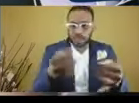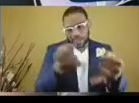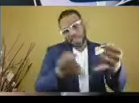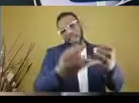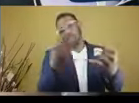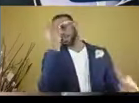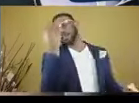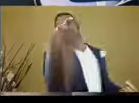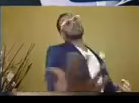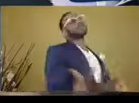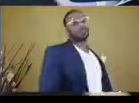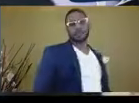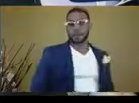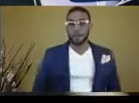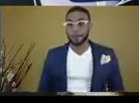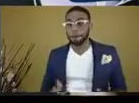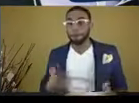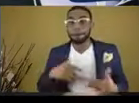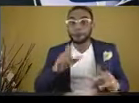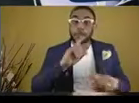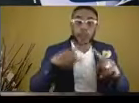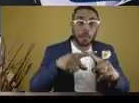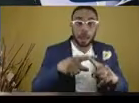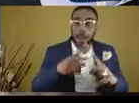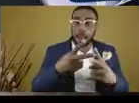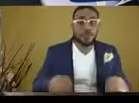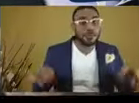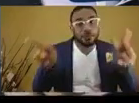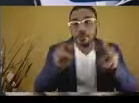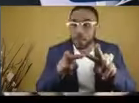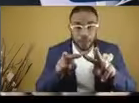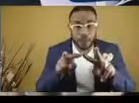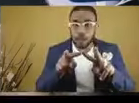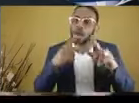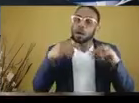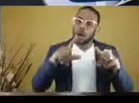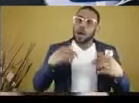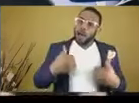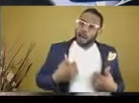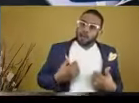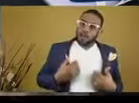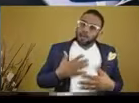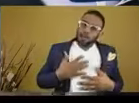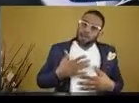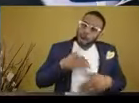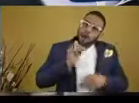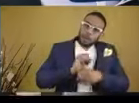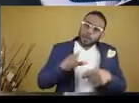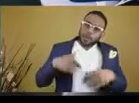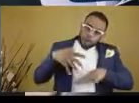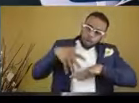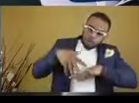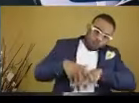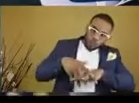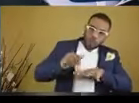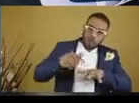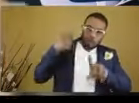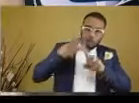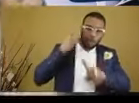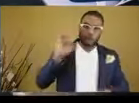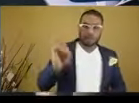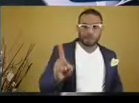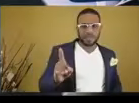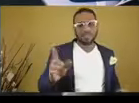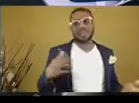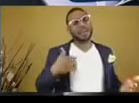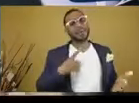the final thing that I'll say is we really got to talk about values. You know, while I am, my work has been rooted in this notion of democracy, let